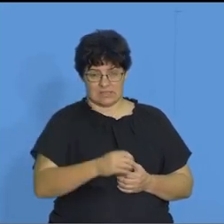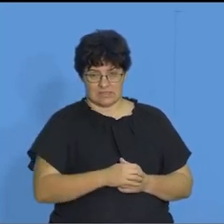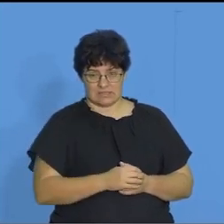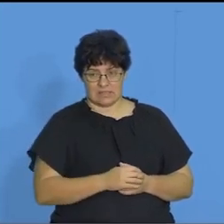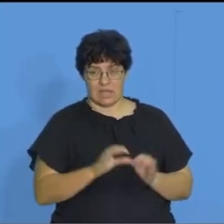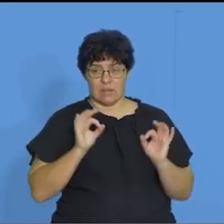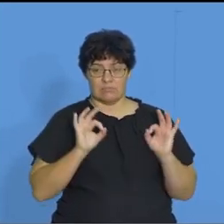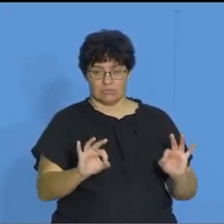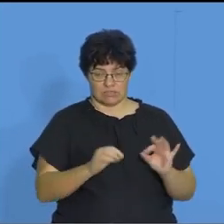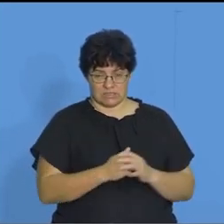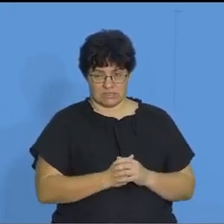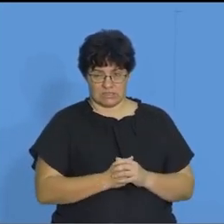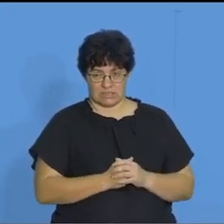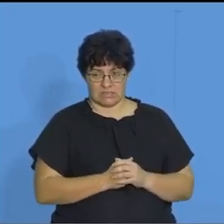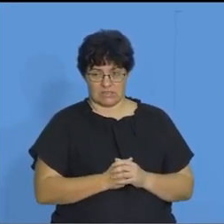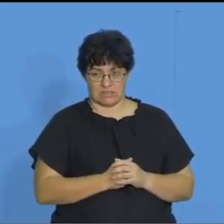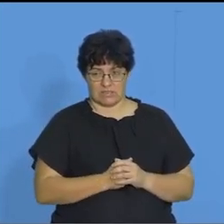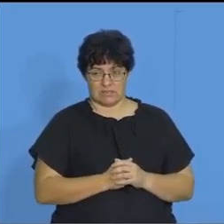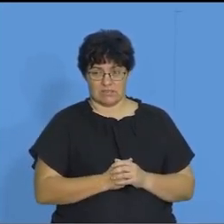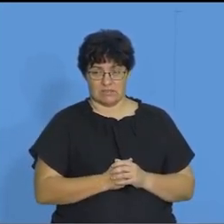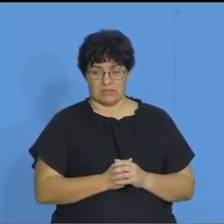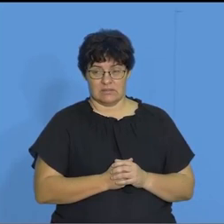82.72% purity will give